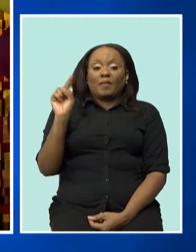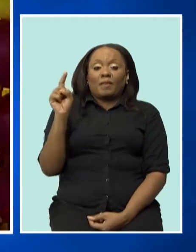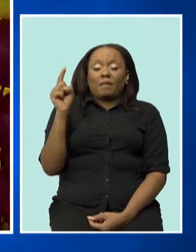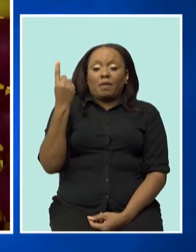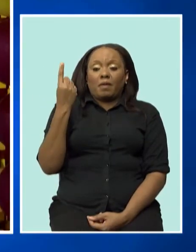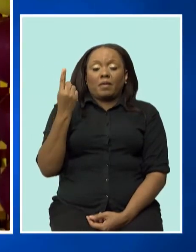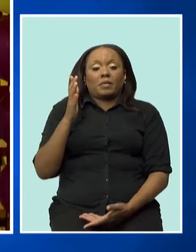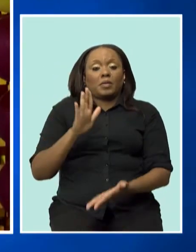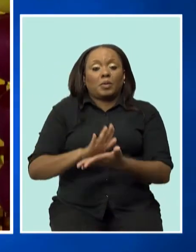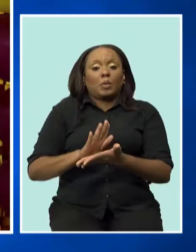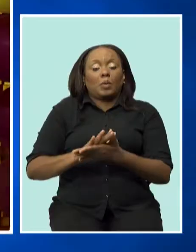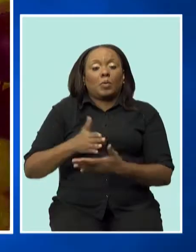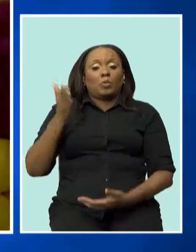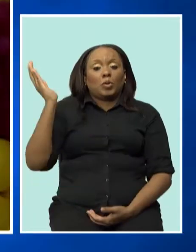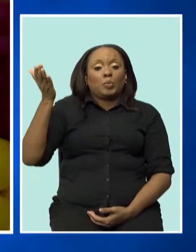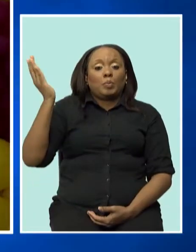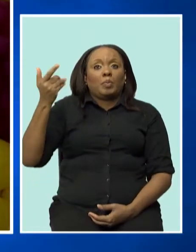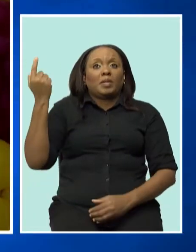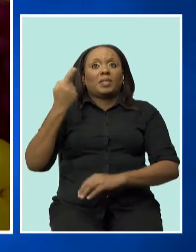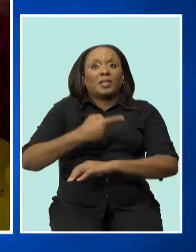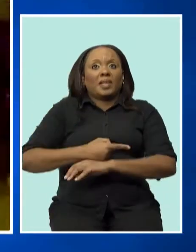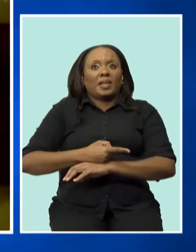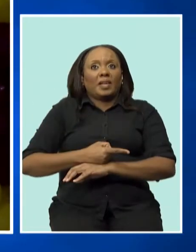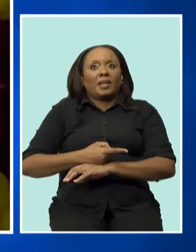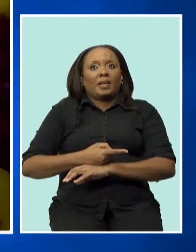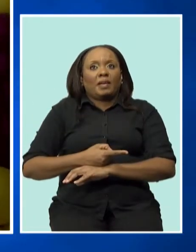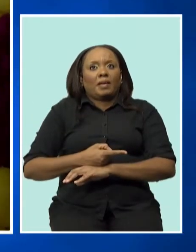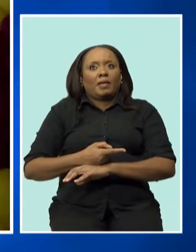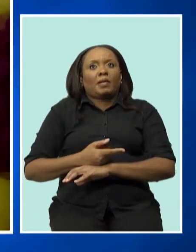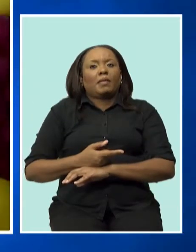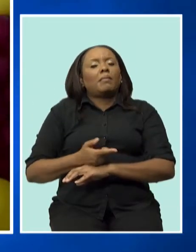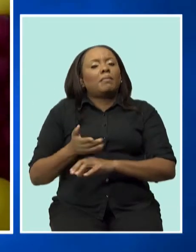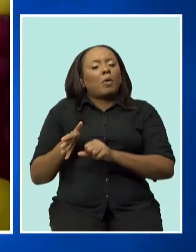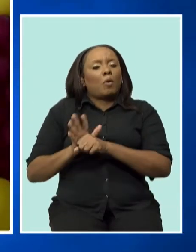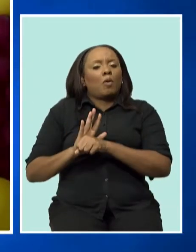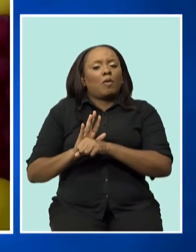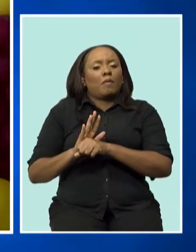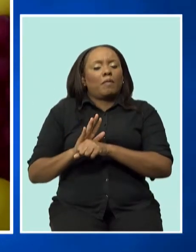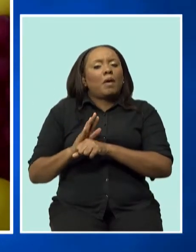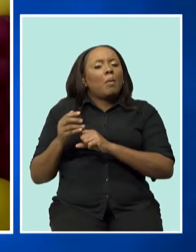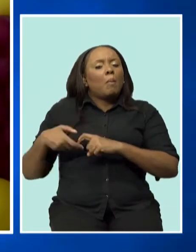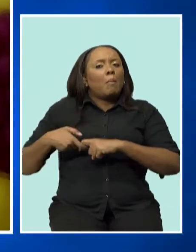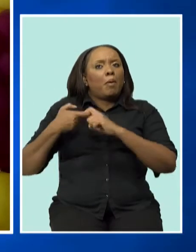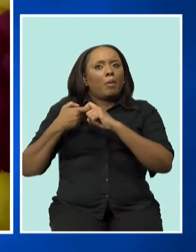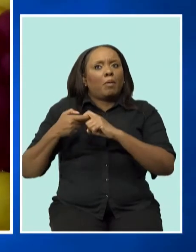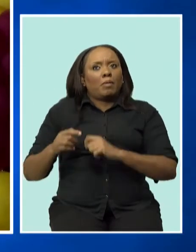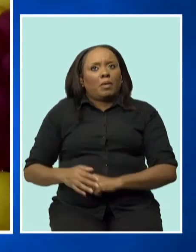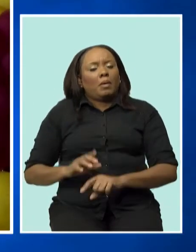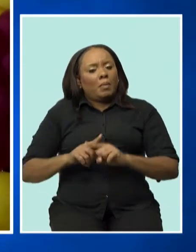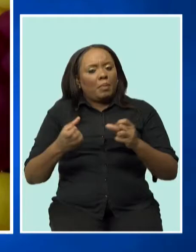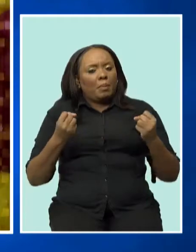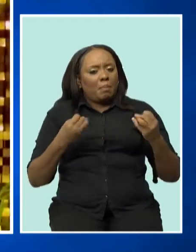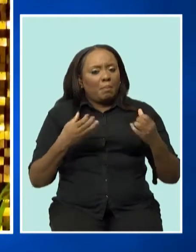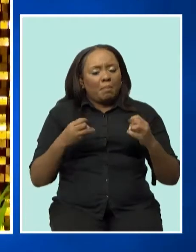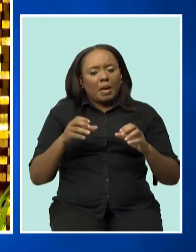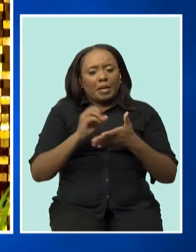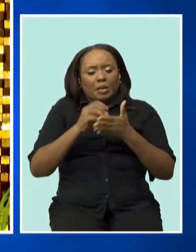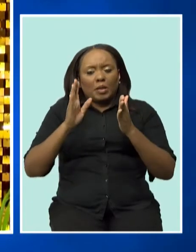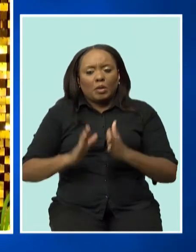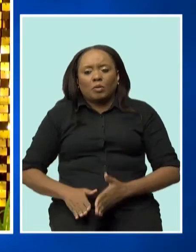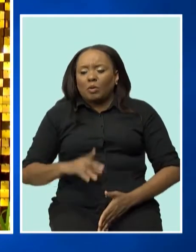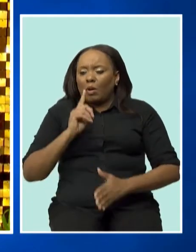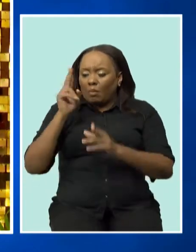of the COVID-19 pandemic, hundreds of students were recognized for their performances in academics, sports, and